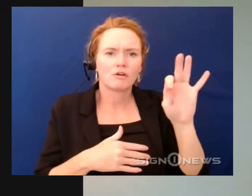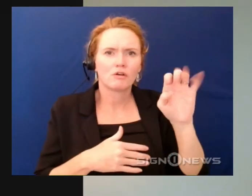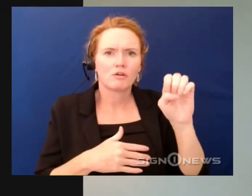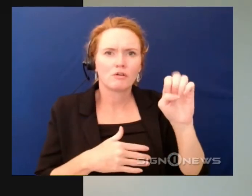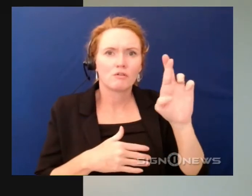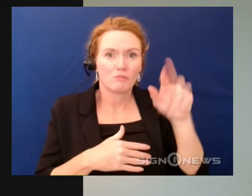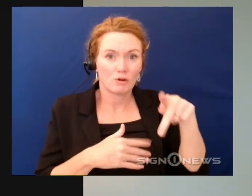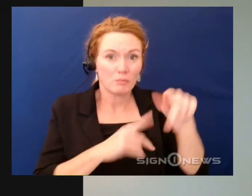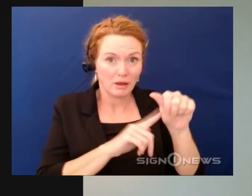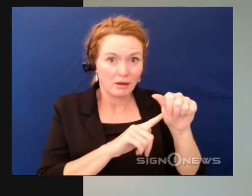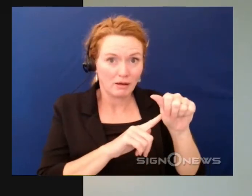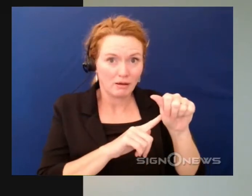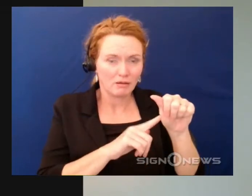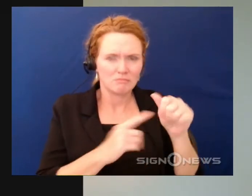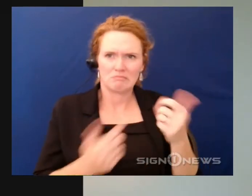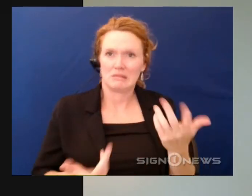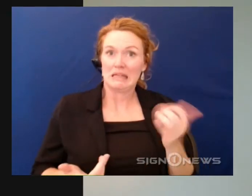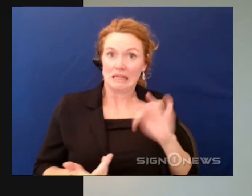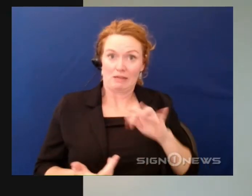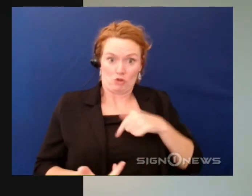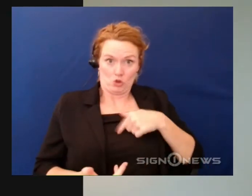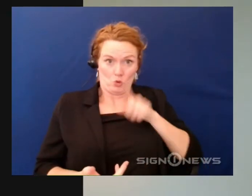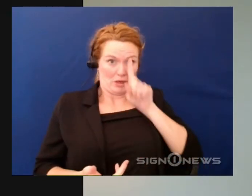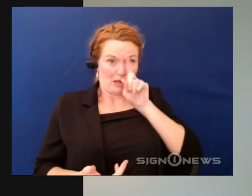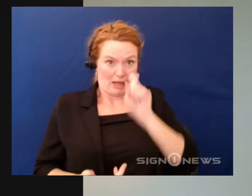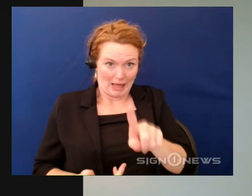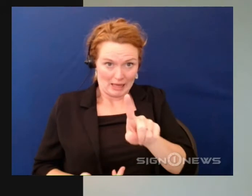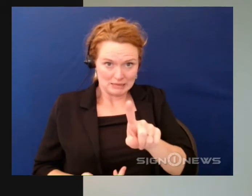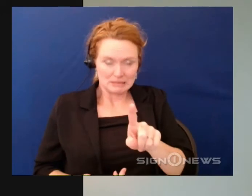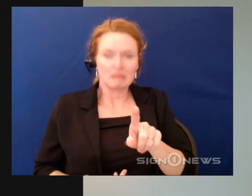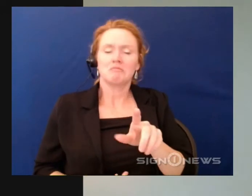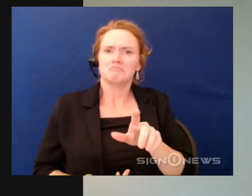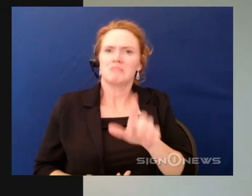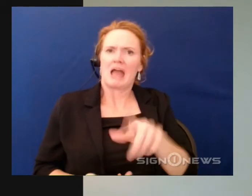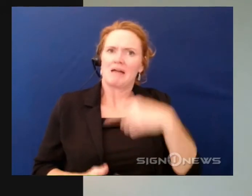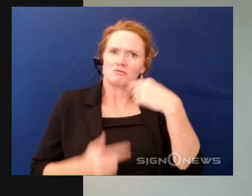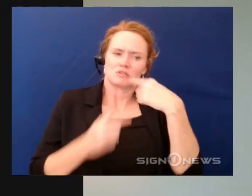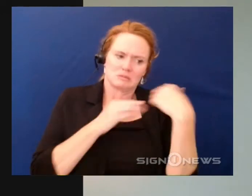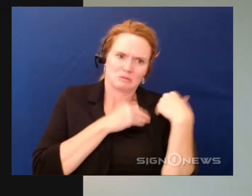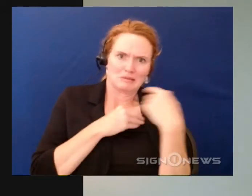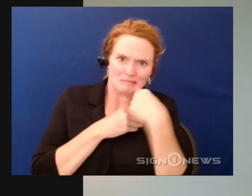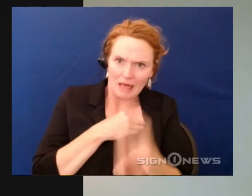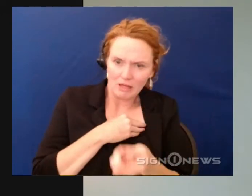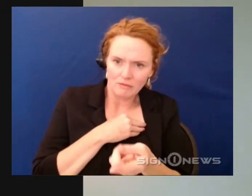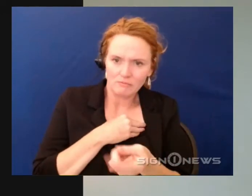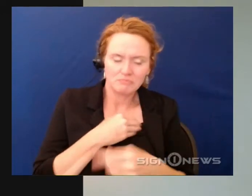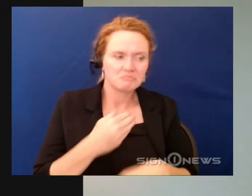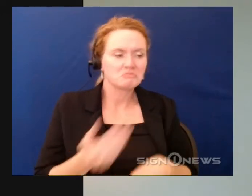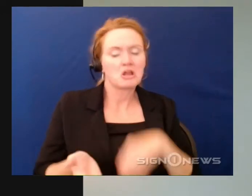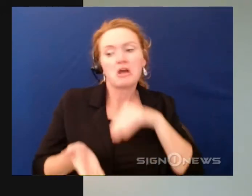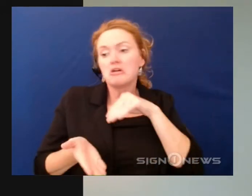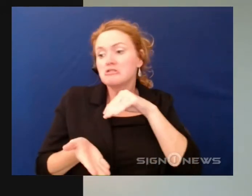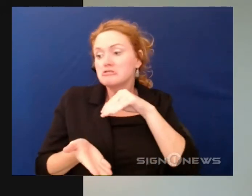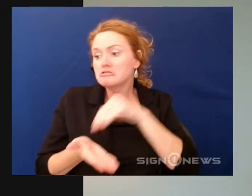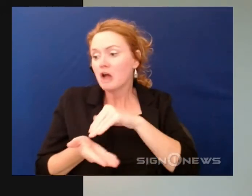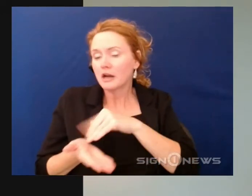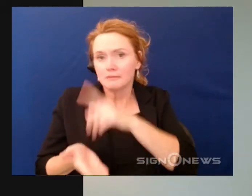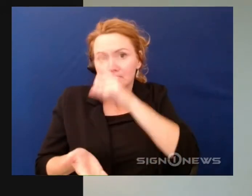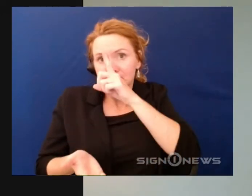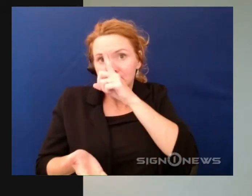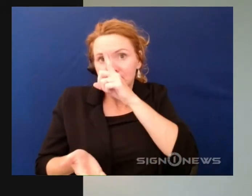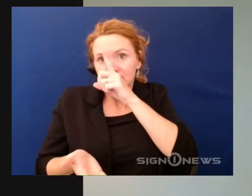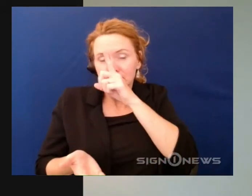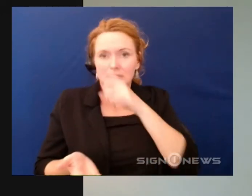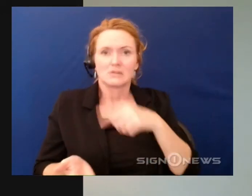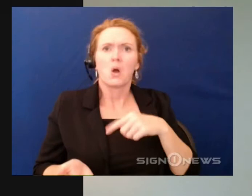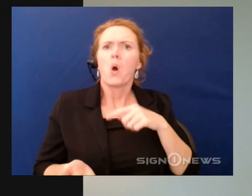tell you if you ask them, right? Your doctor may not say, oh, well, yeah, we could use a HIPAA authorization